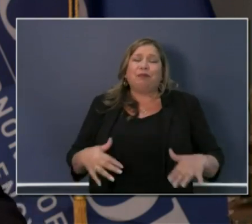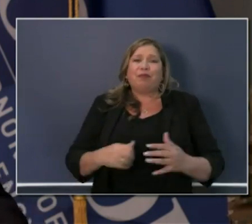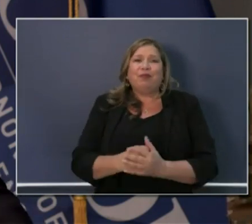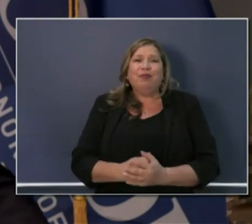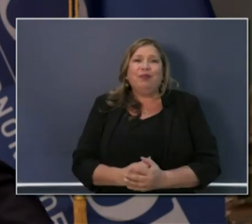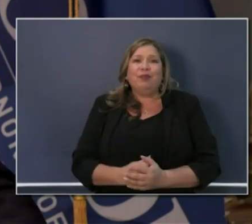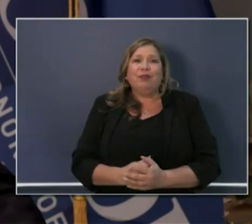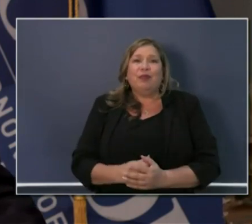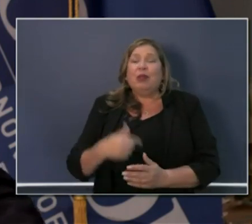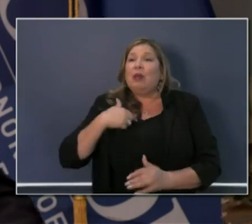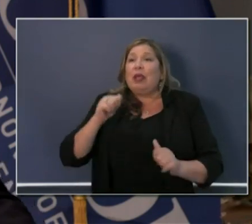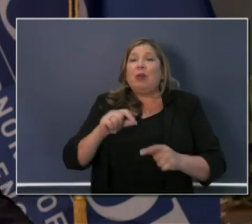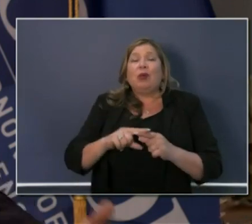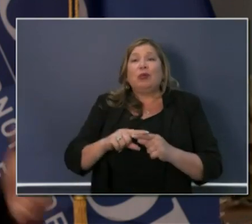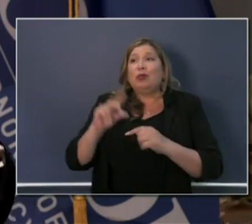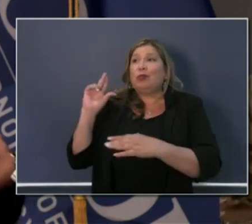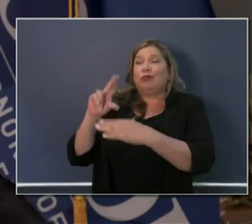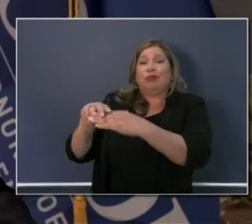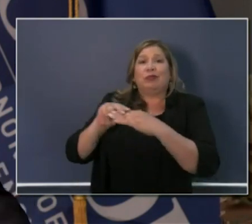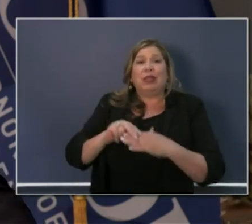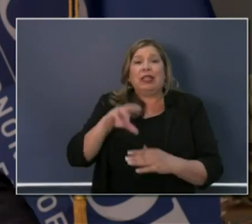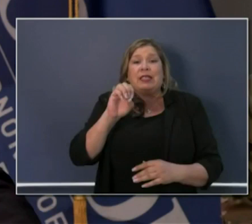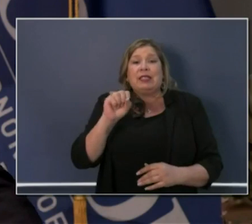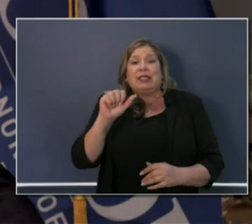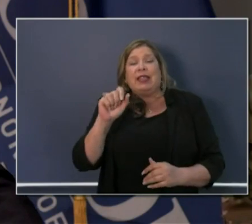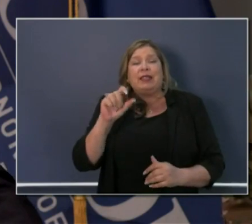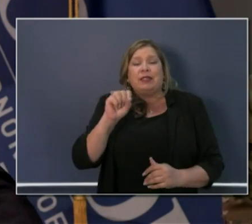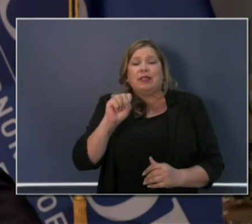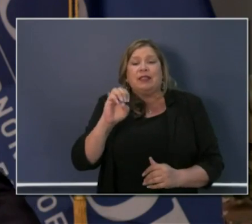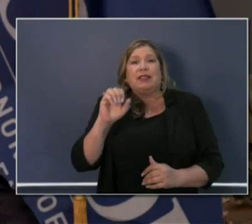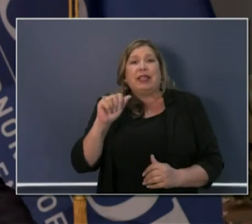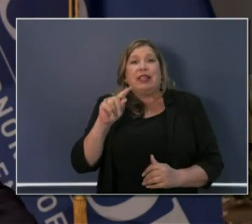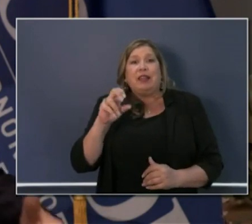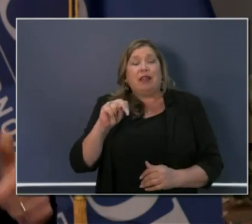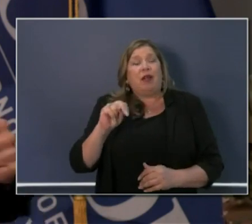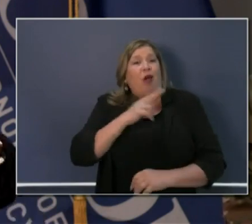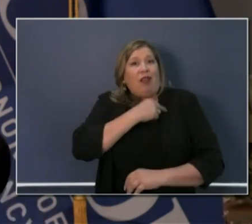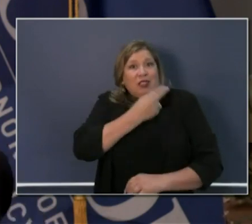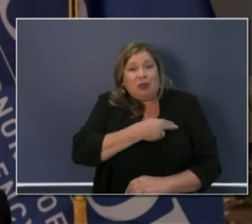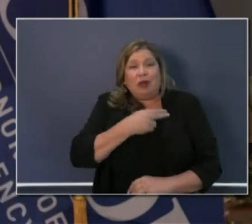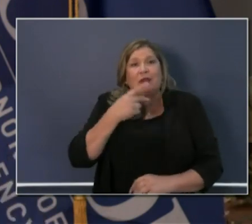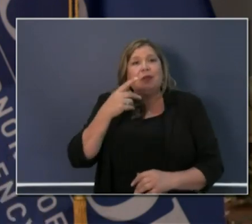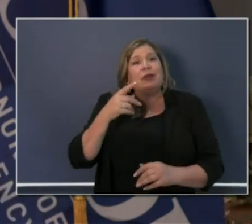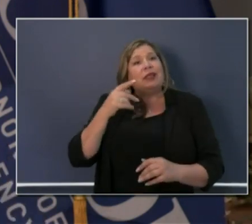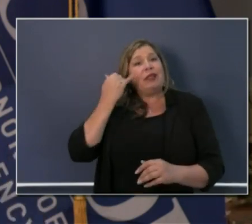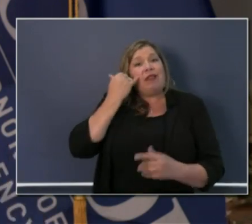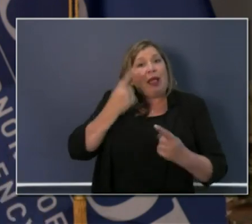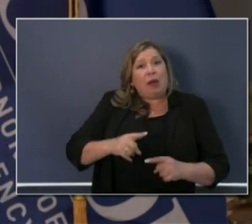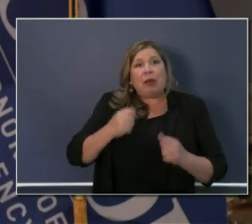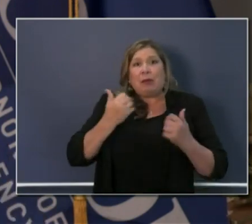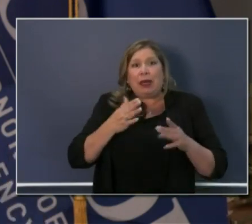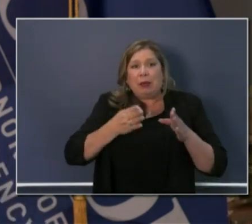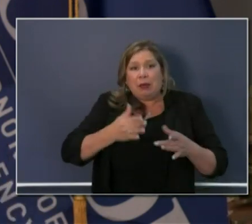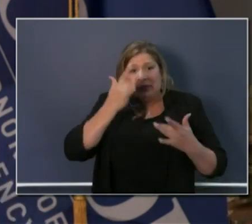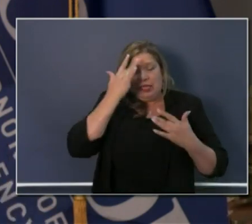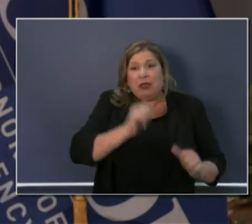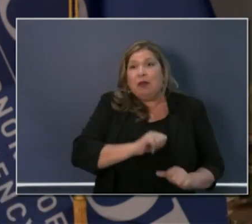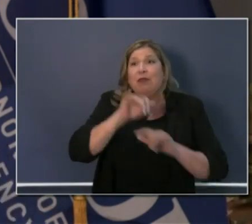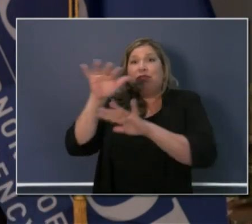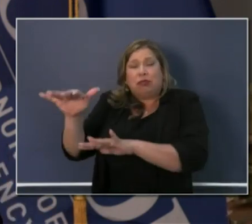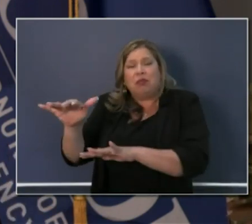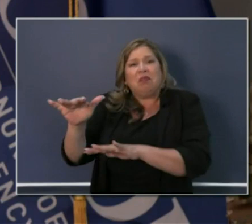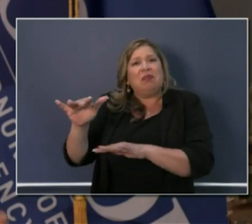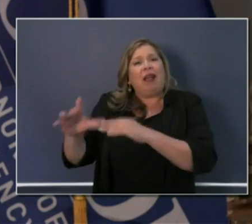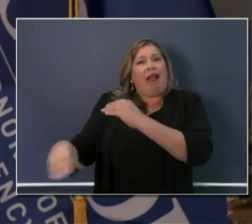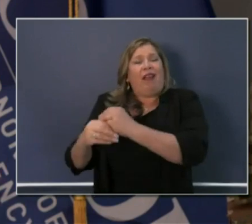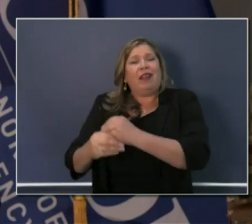on Seton Hospital as part of our portfolio of surge. We were able to announce just today St. Vincent Hospital